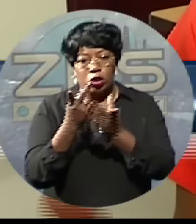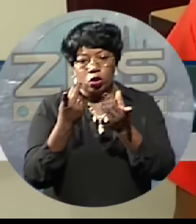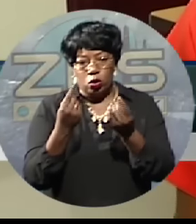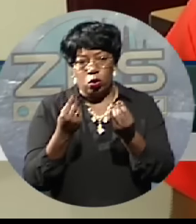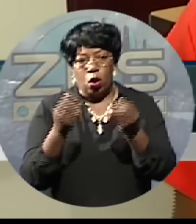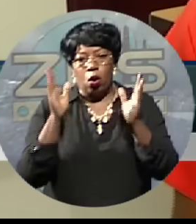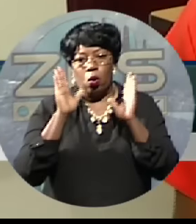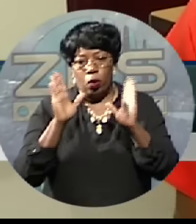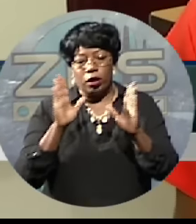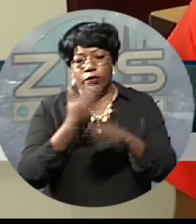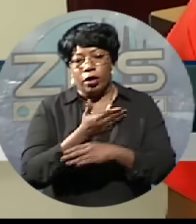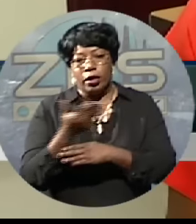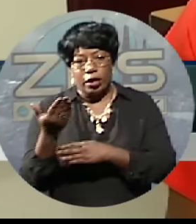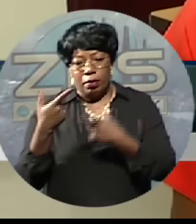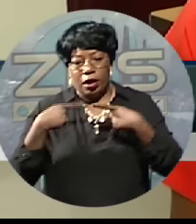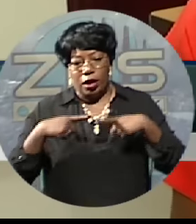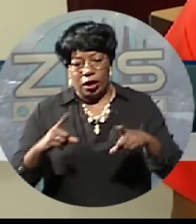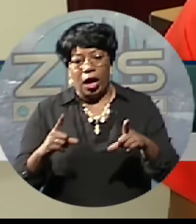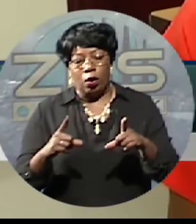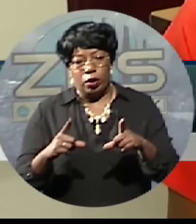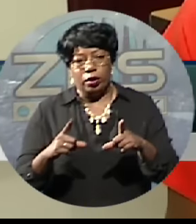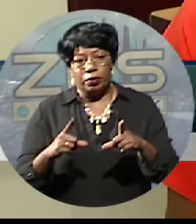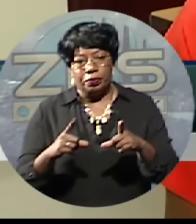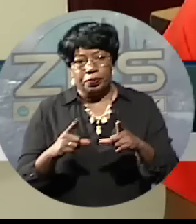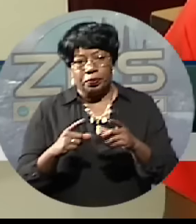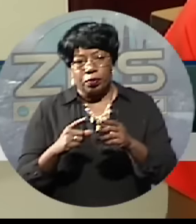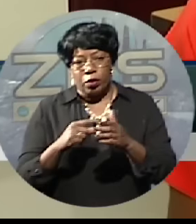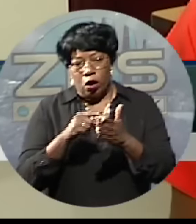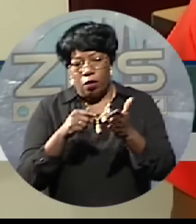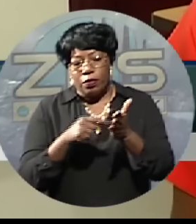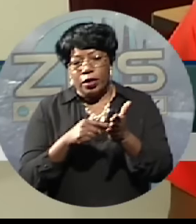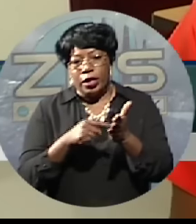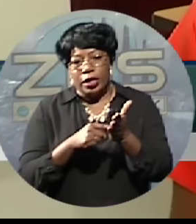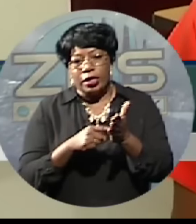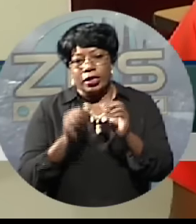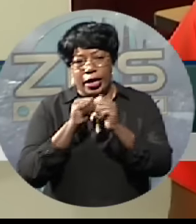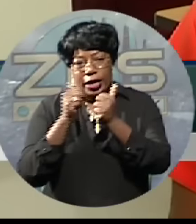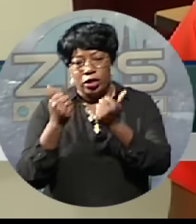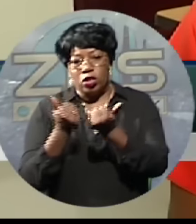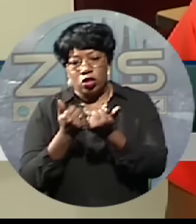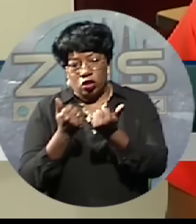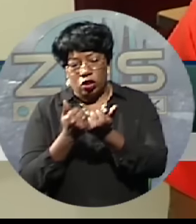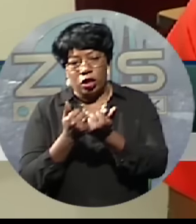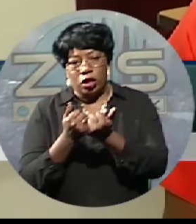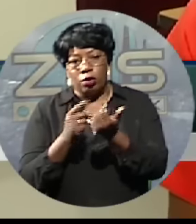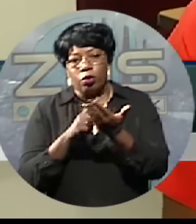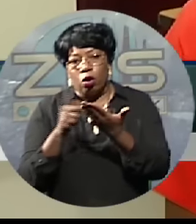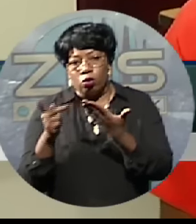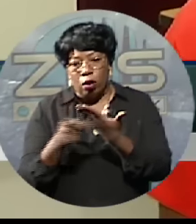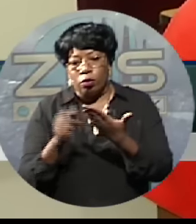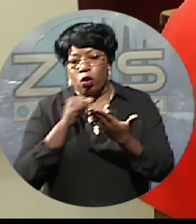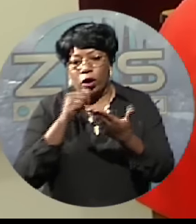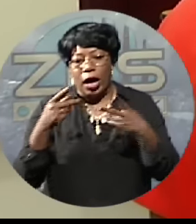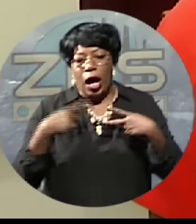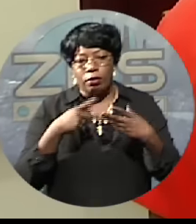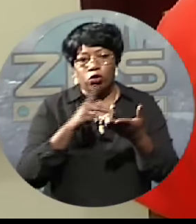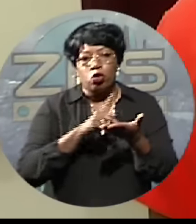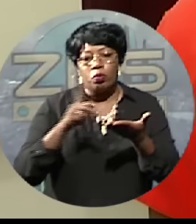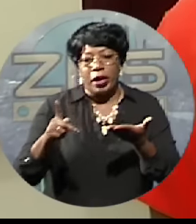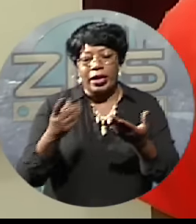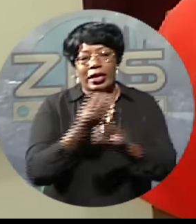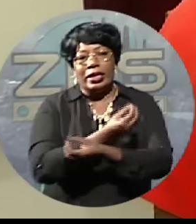a very good thing by allowing the establishment of this agency. They don't have to pay a